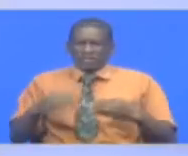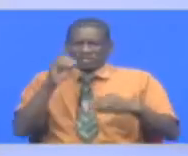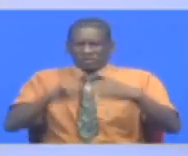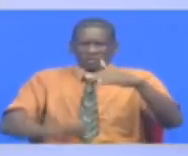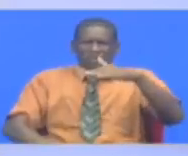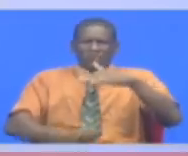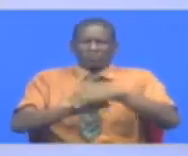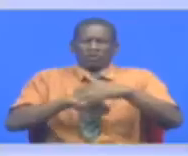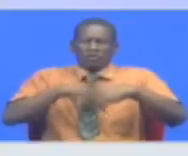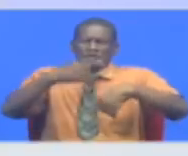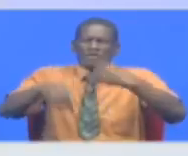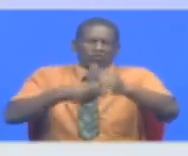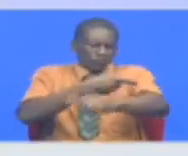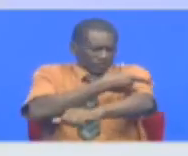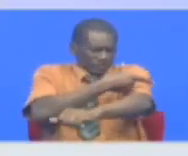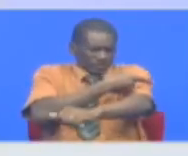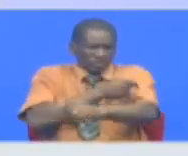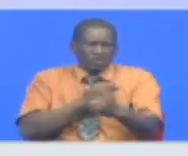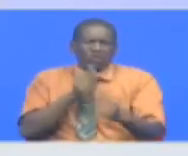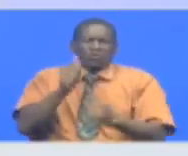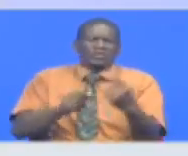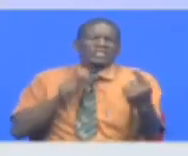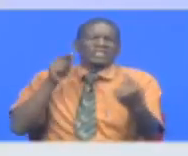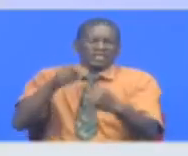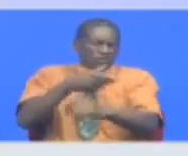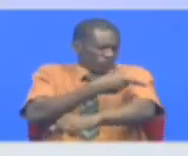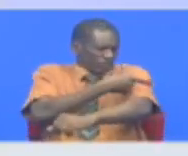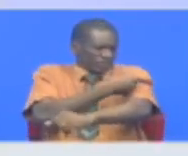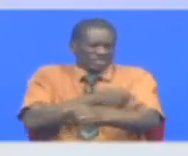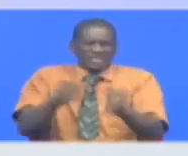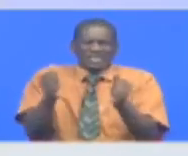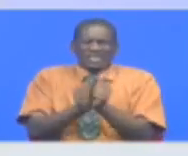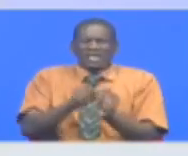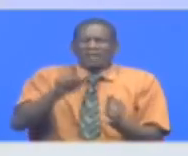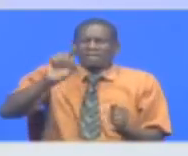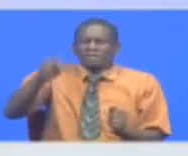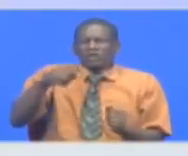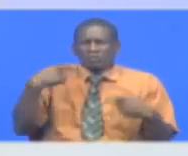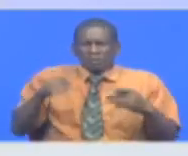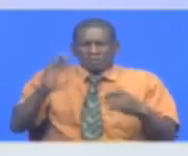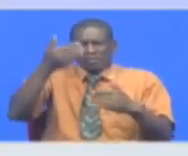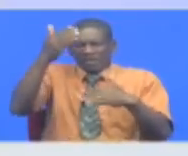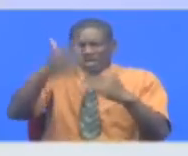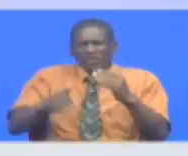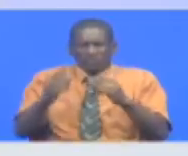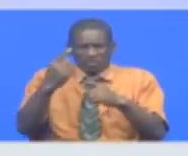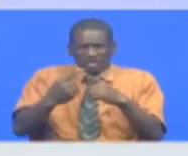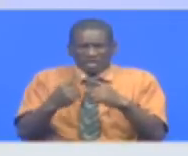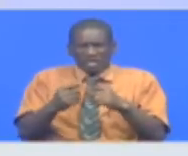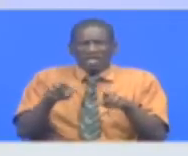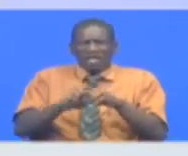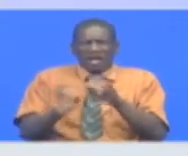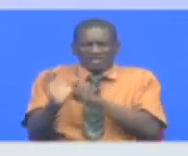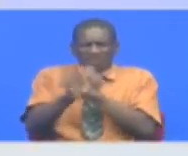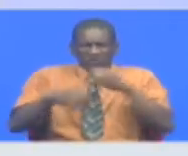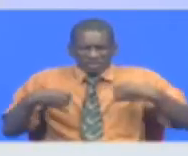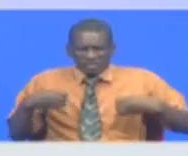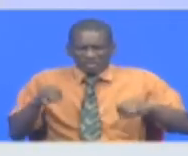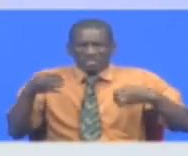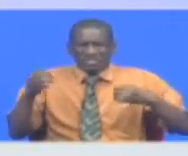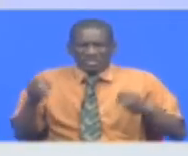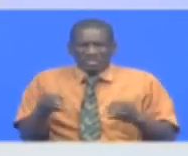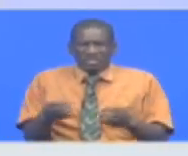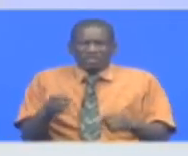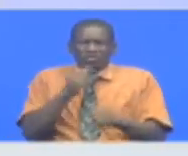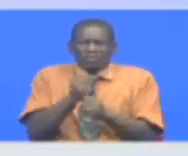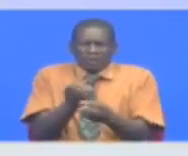ongoing vaccination drive that targets to vaccinate 10 million people by the end of the year. With the country rushing towards getting majority of the